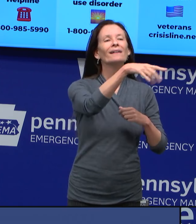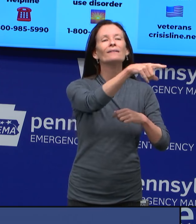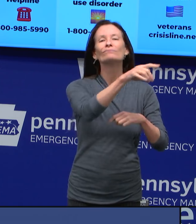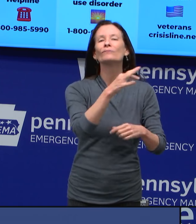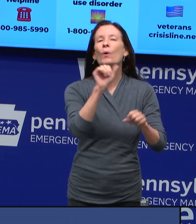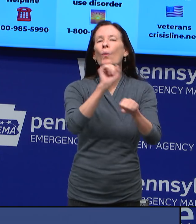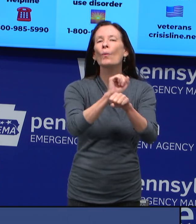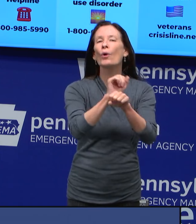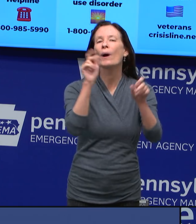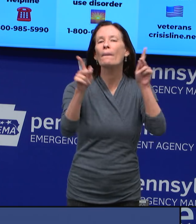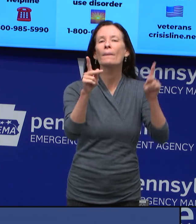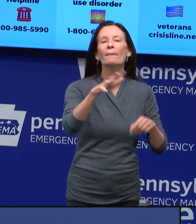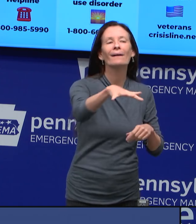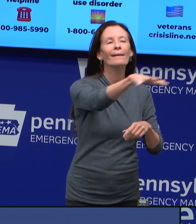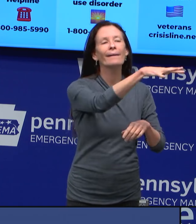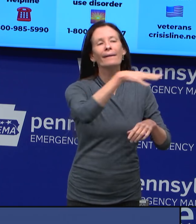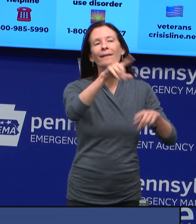settings.